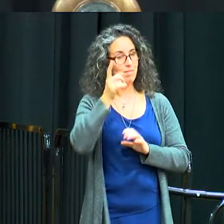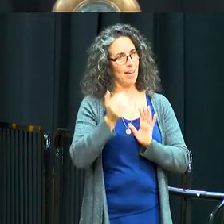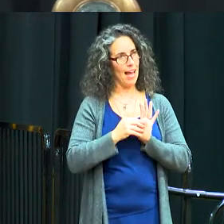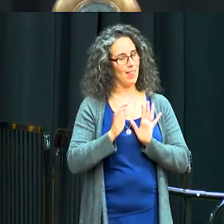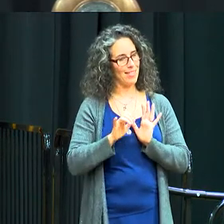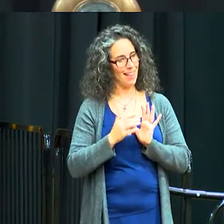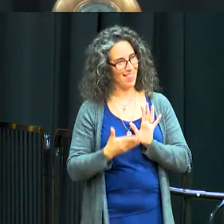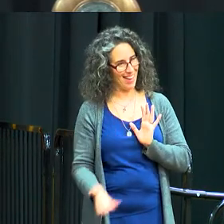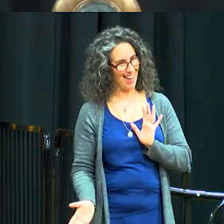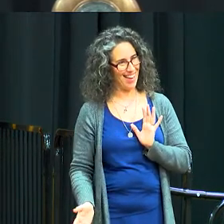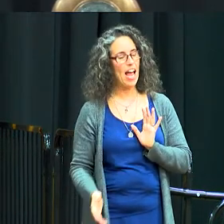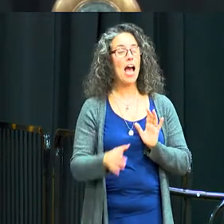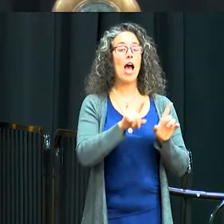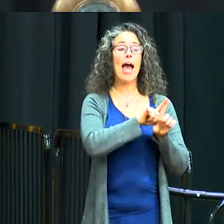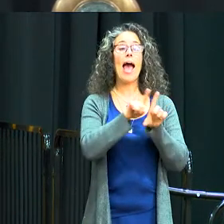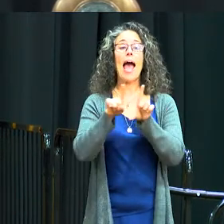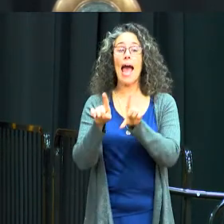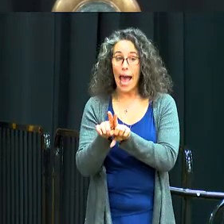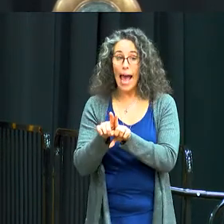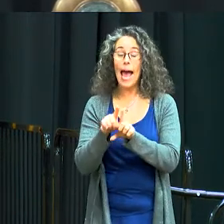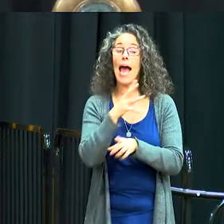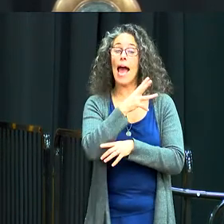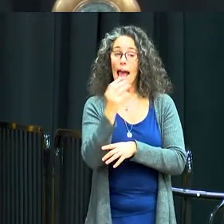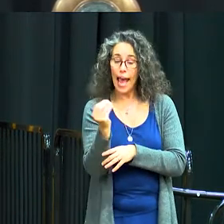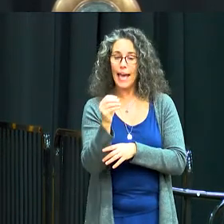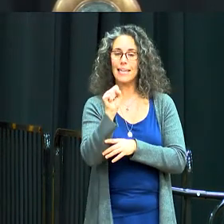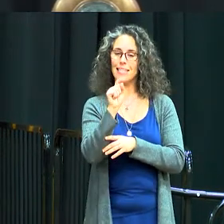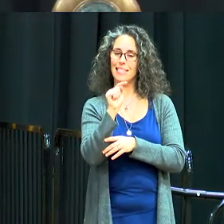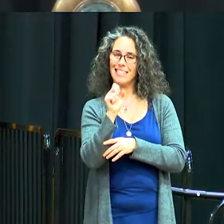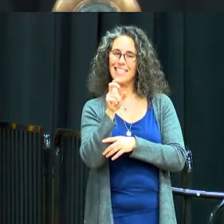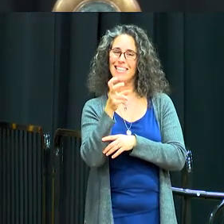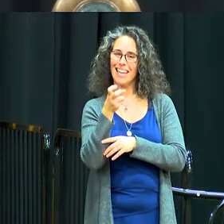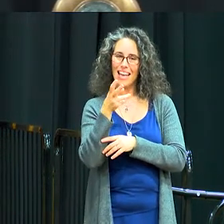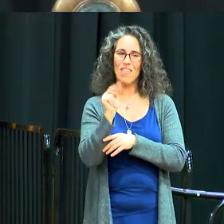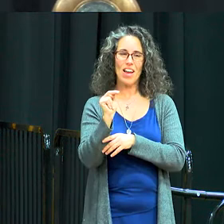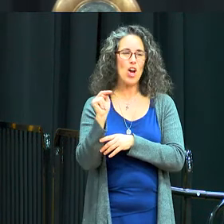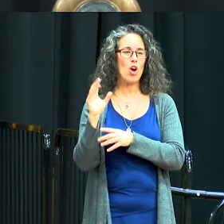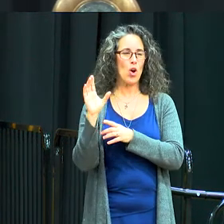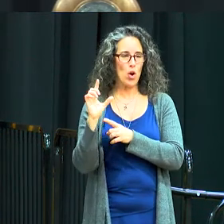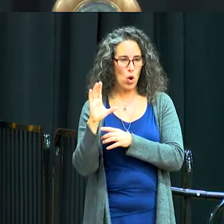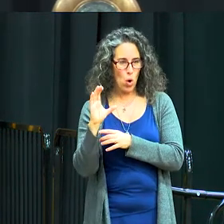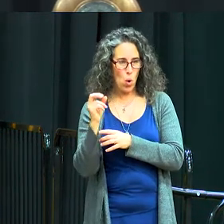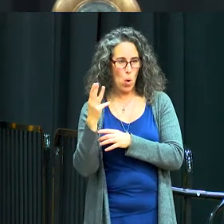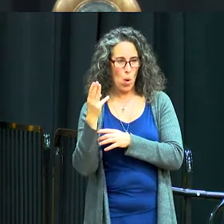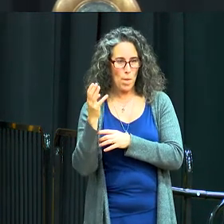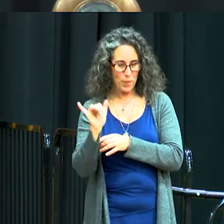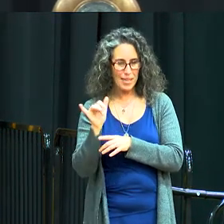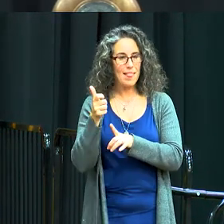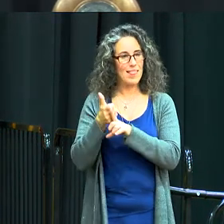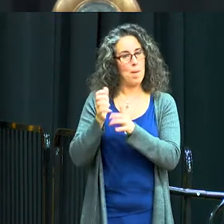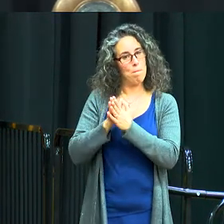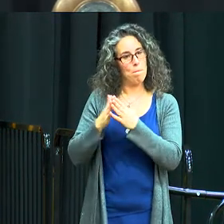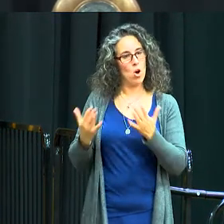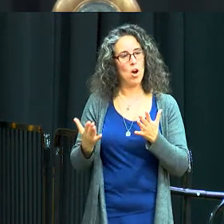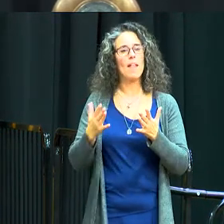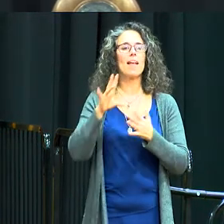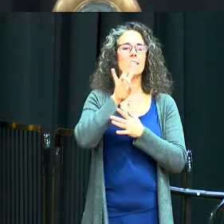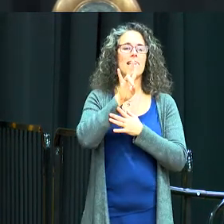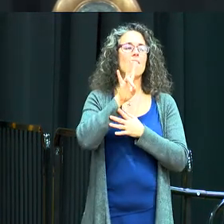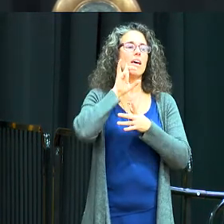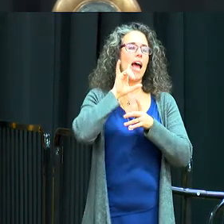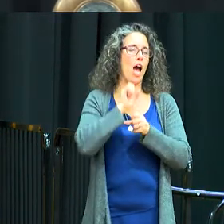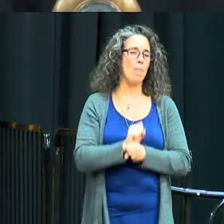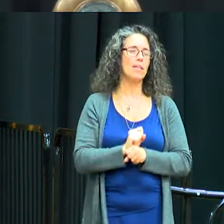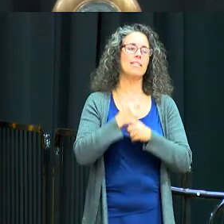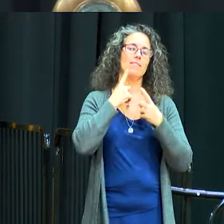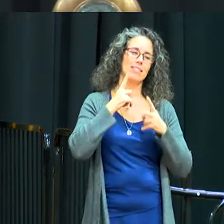book, not or, and Stephen Covey's book, It's Long Tested, 7 Habits of Highly Effective People, which are two of my favorites. Some of you will